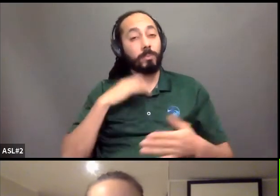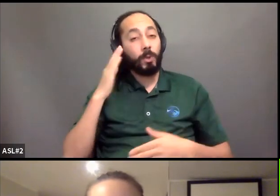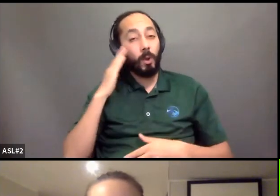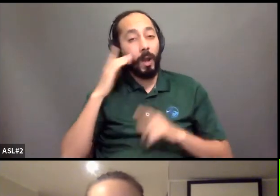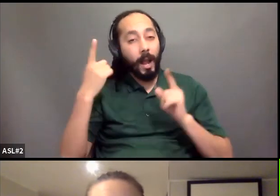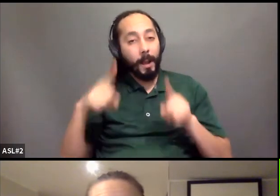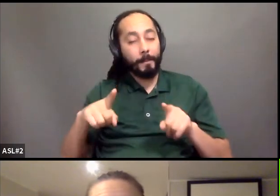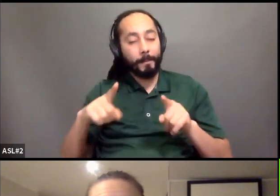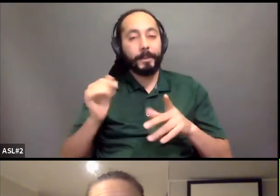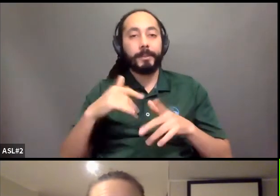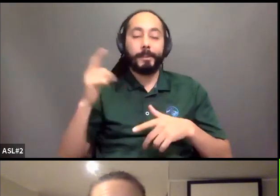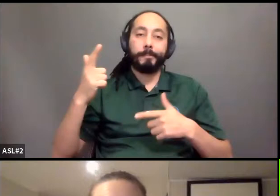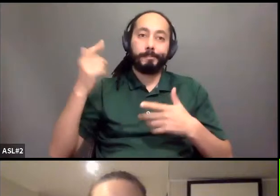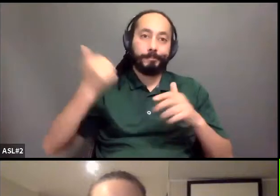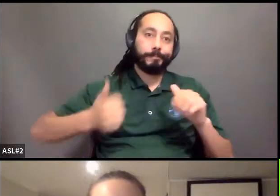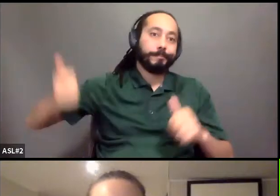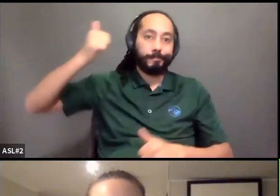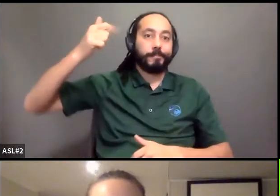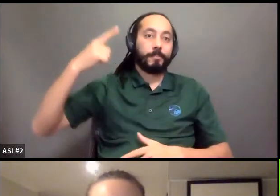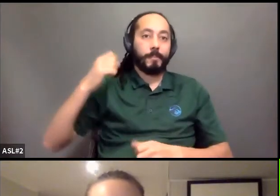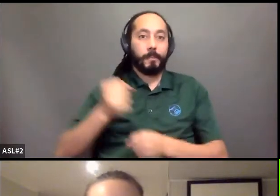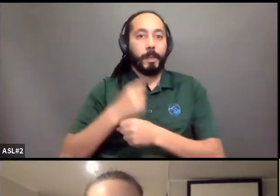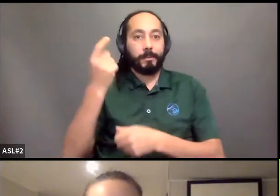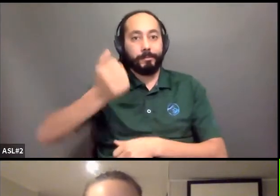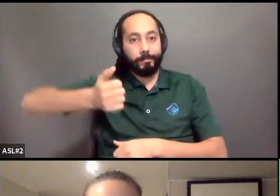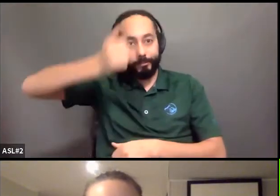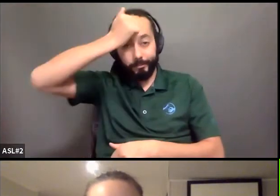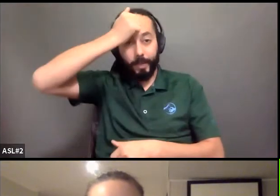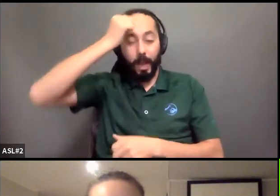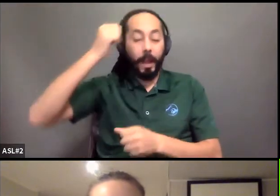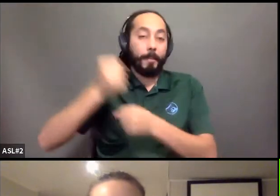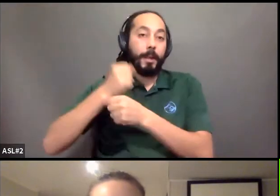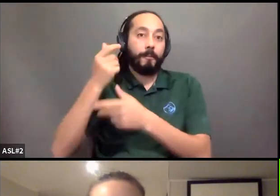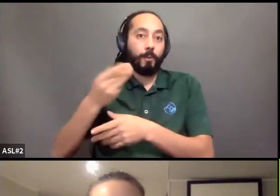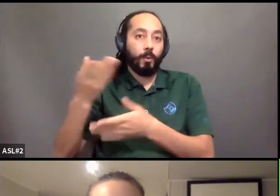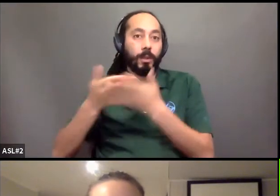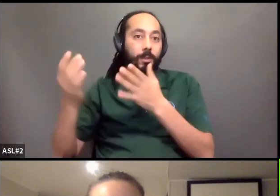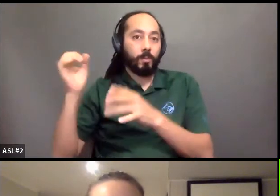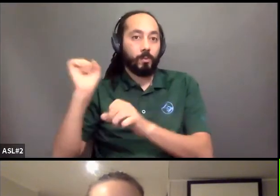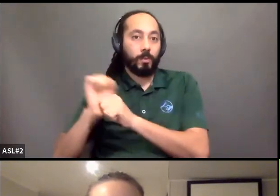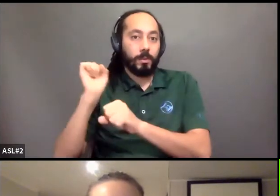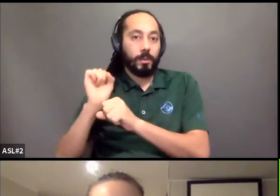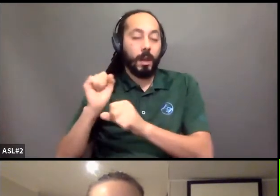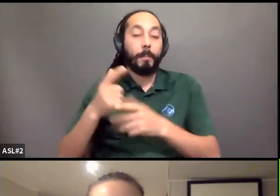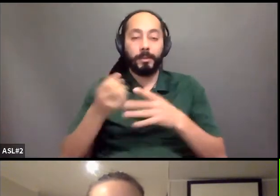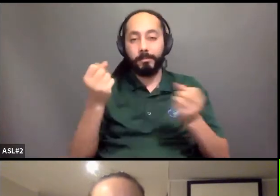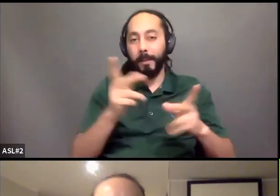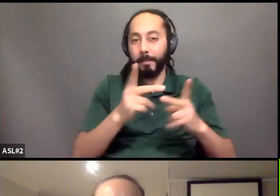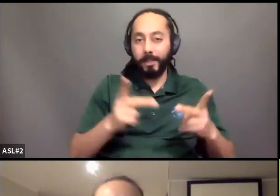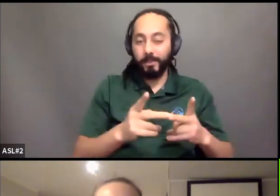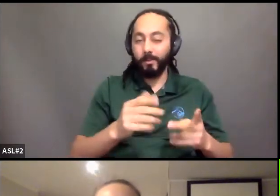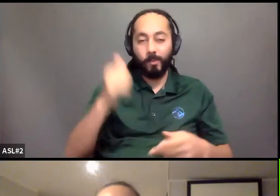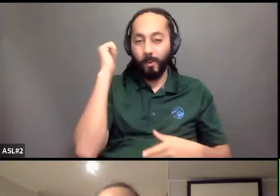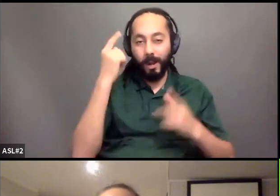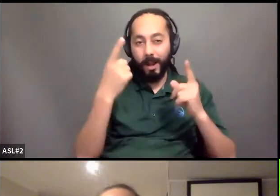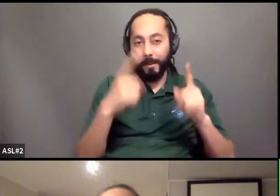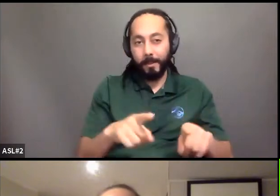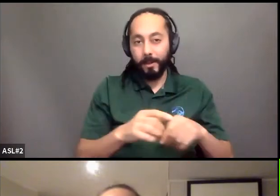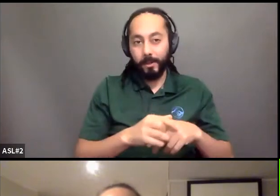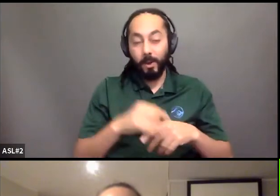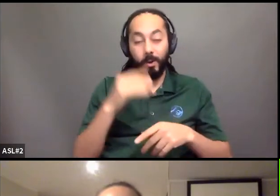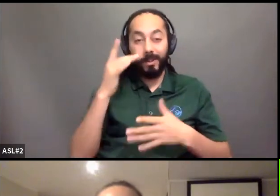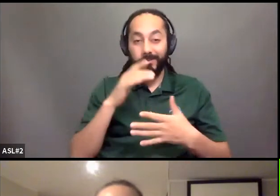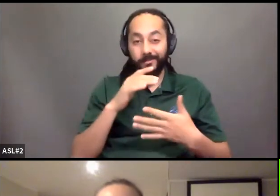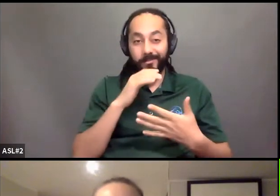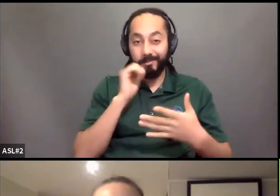some dumb stuff and make some stuff work. But there's a lot of places that's not going to happen too, because they ain't going to get there because